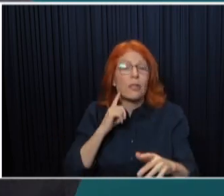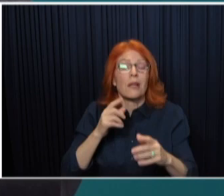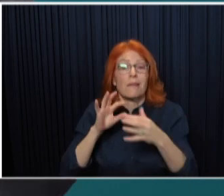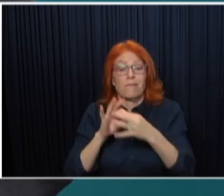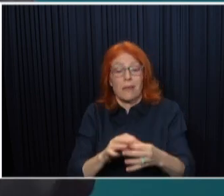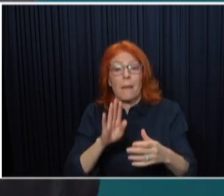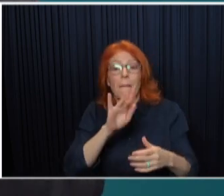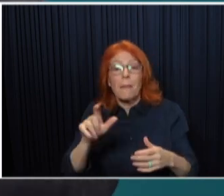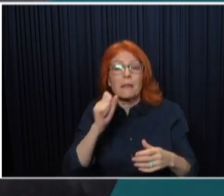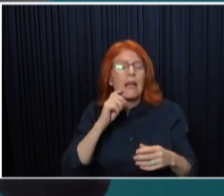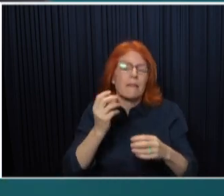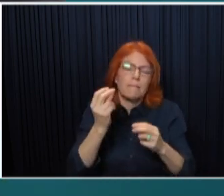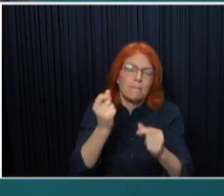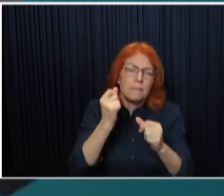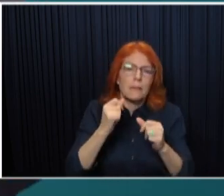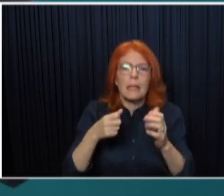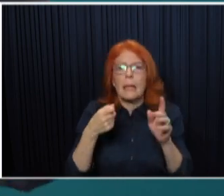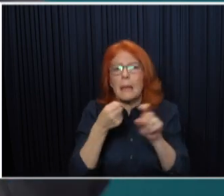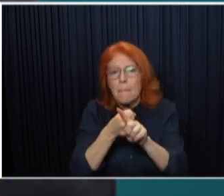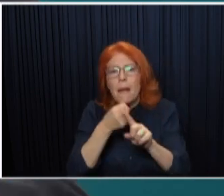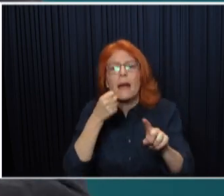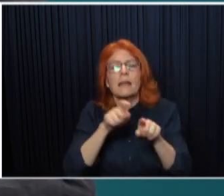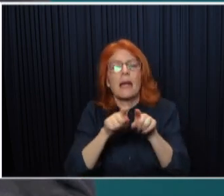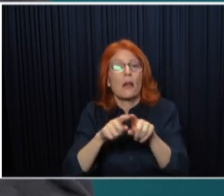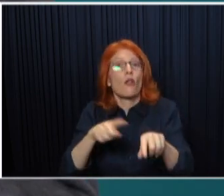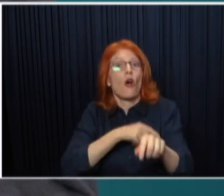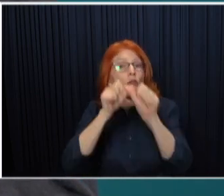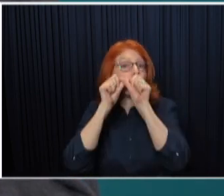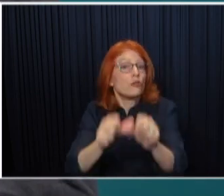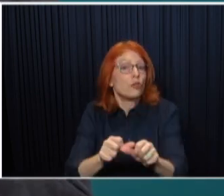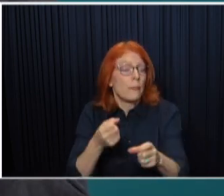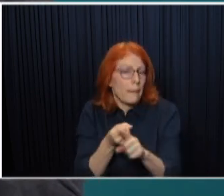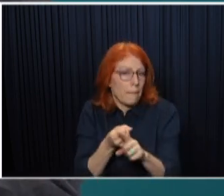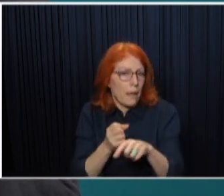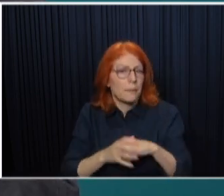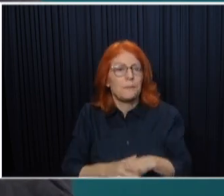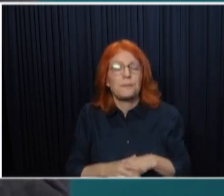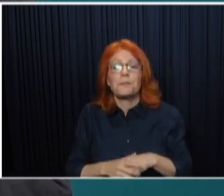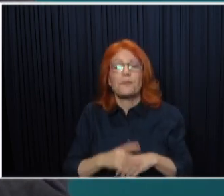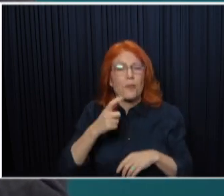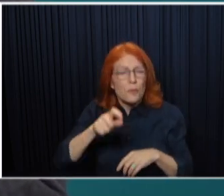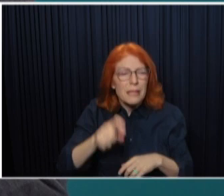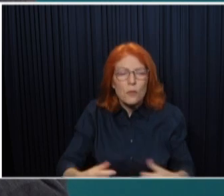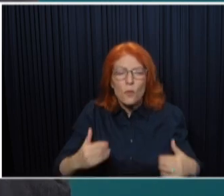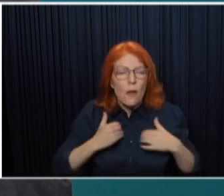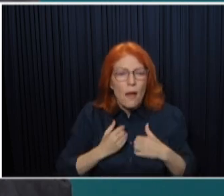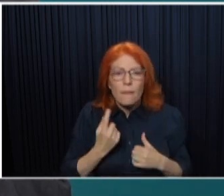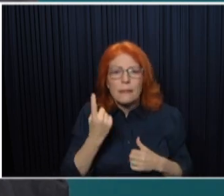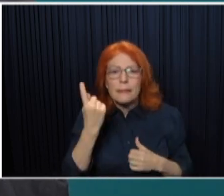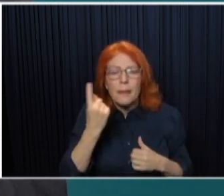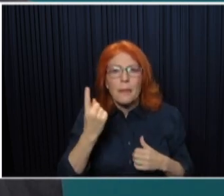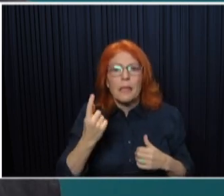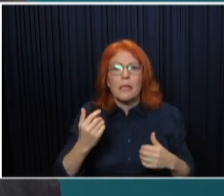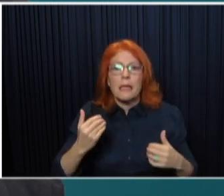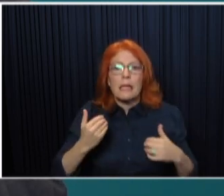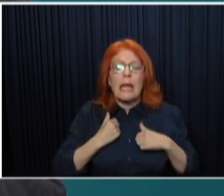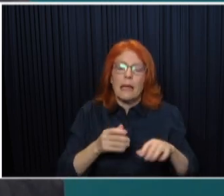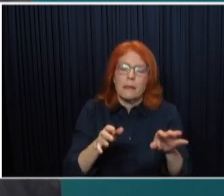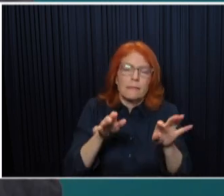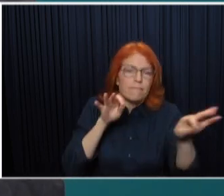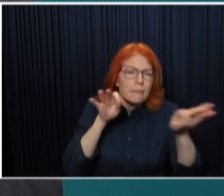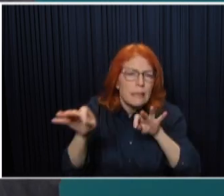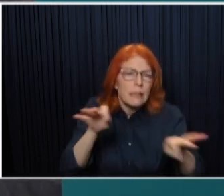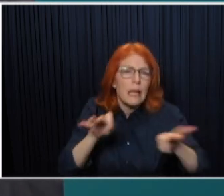will have an immediate impact as well as long-term impact. You need to have somebody who can articulate